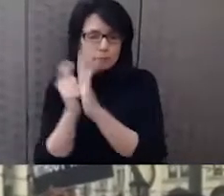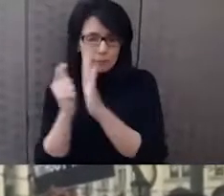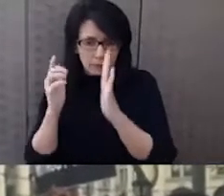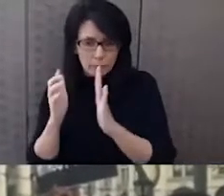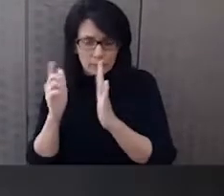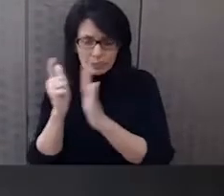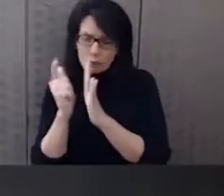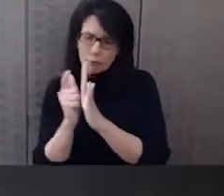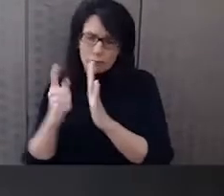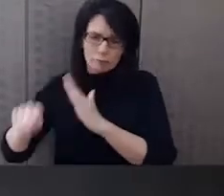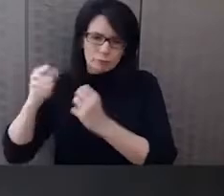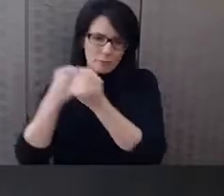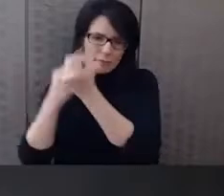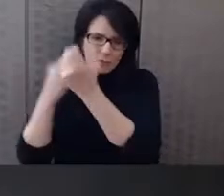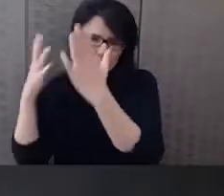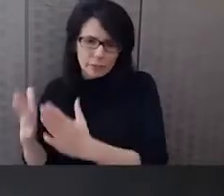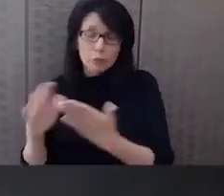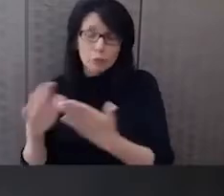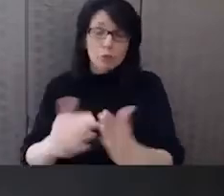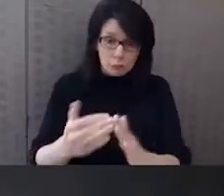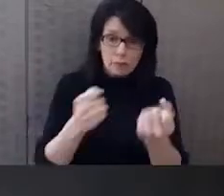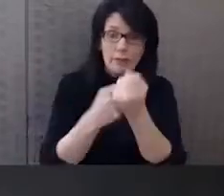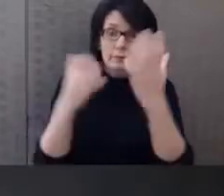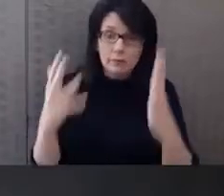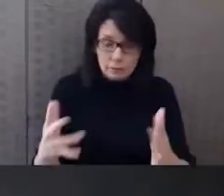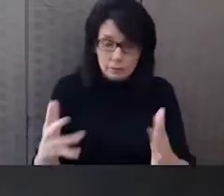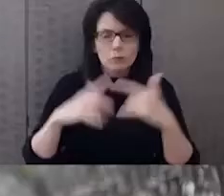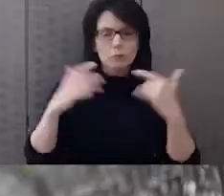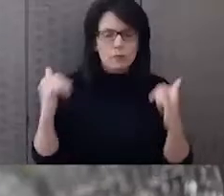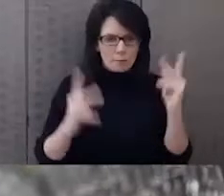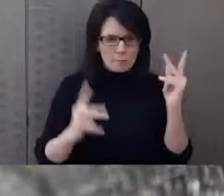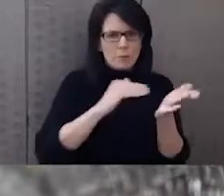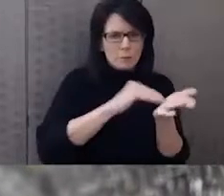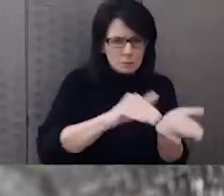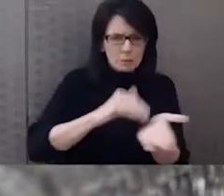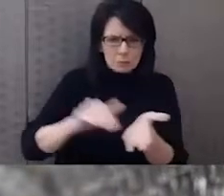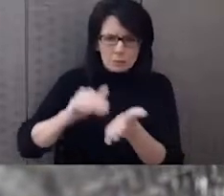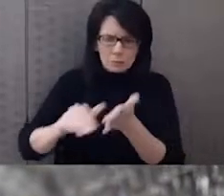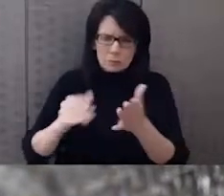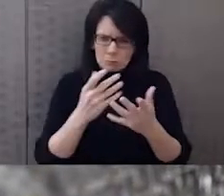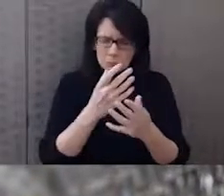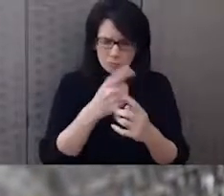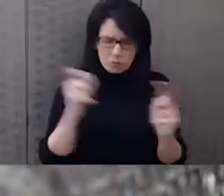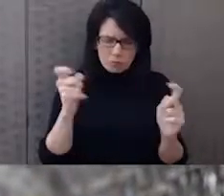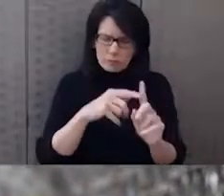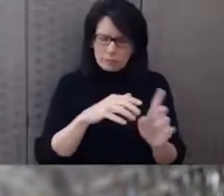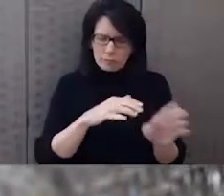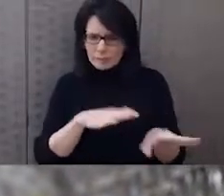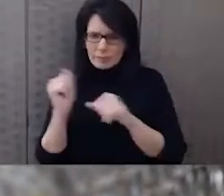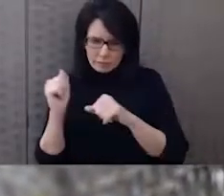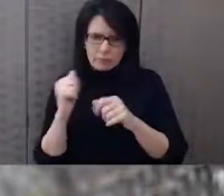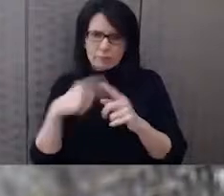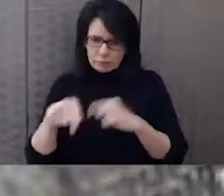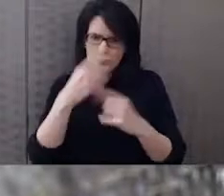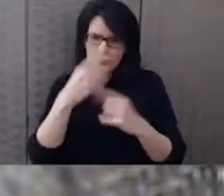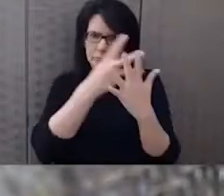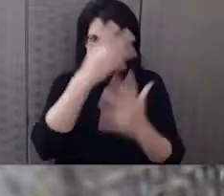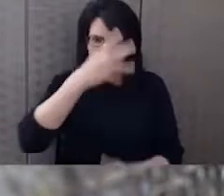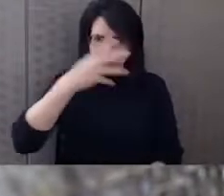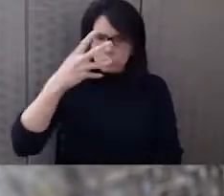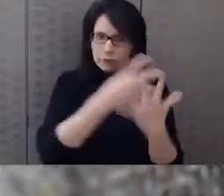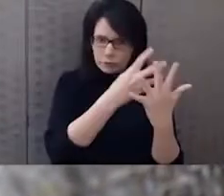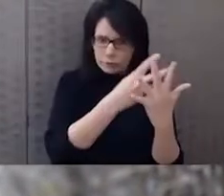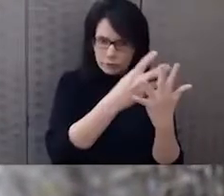advocates and getting people released from immigration jails. We also work to bring attention to the